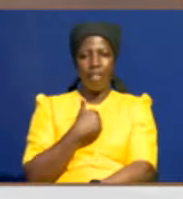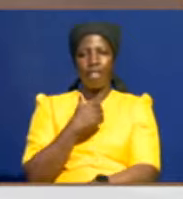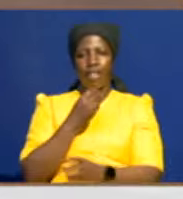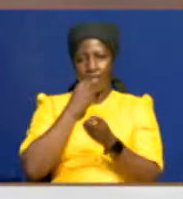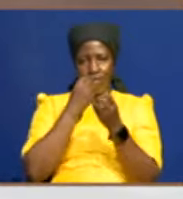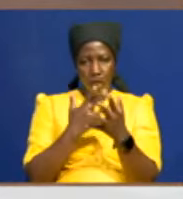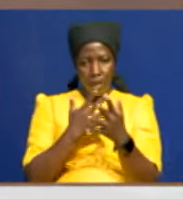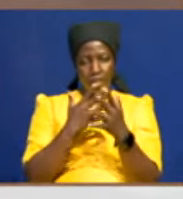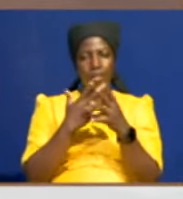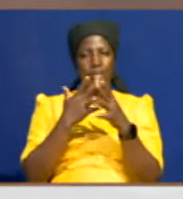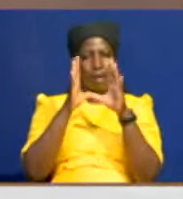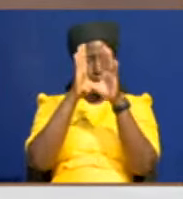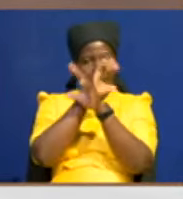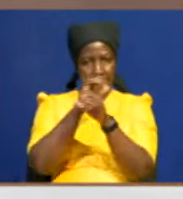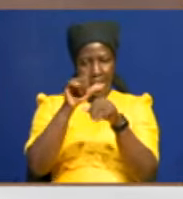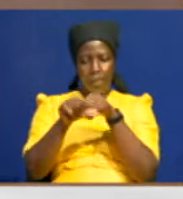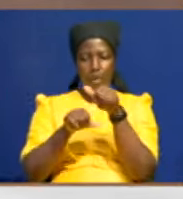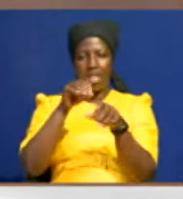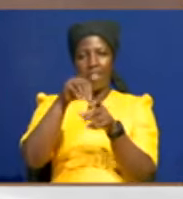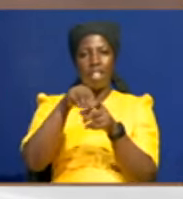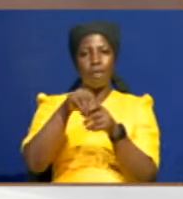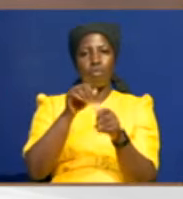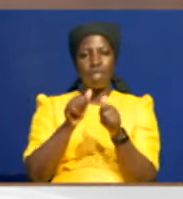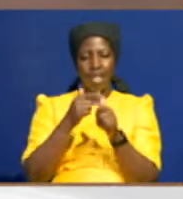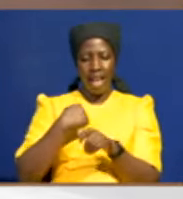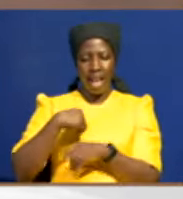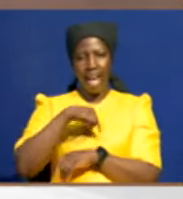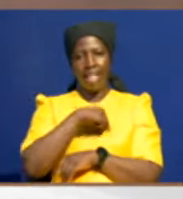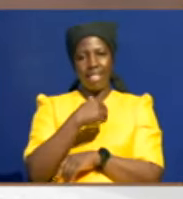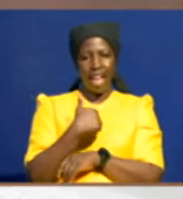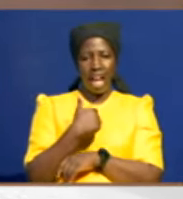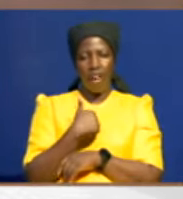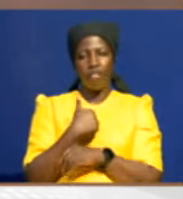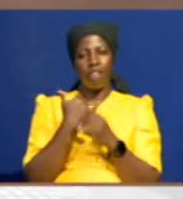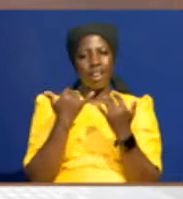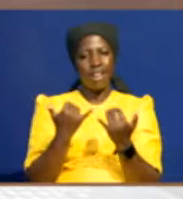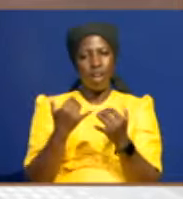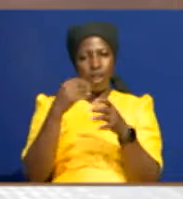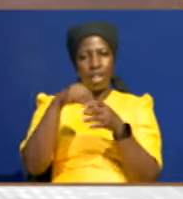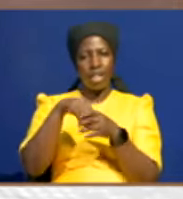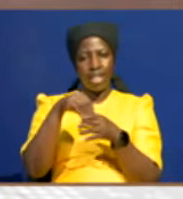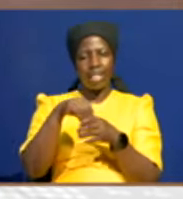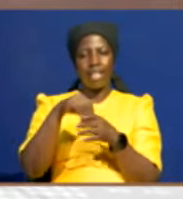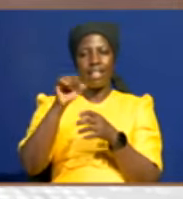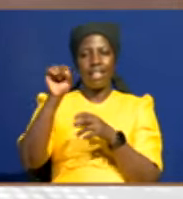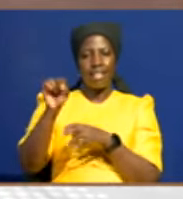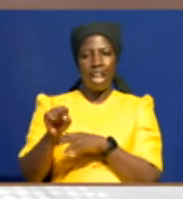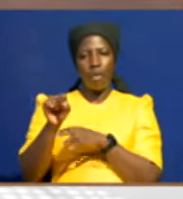of an investment which we have in Poland right now in the Podhale region in the south.